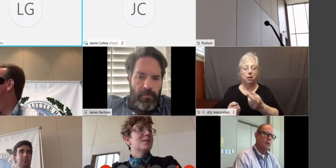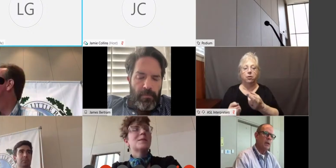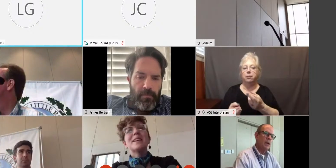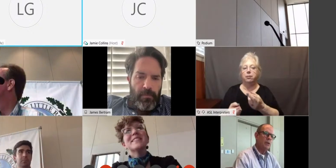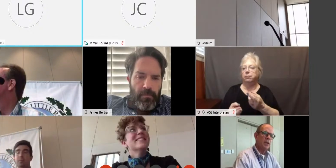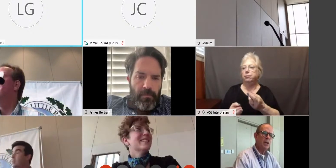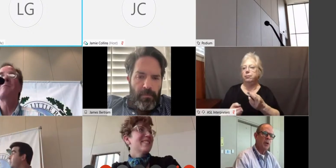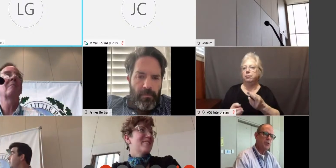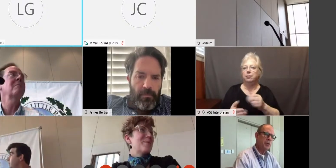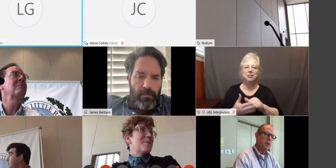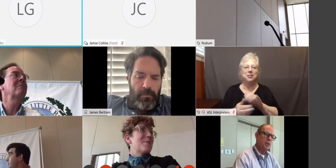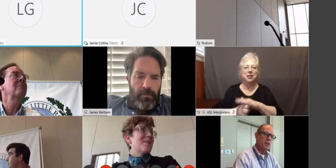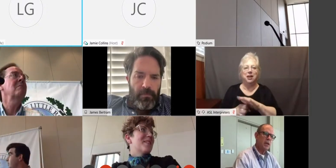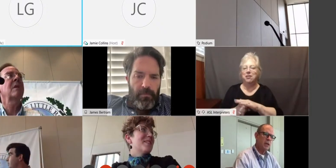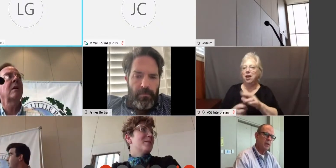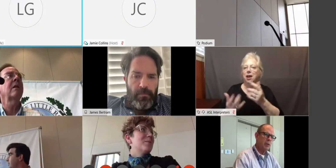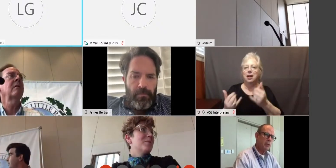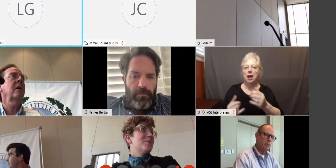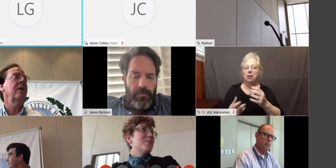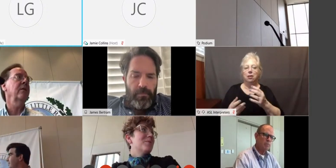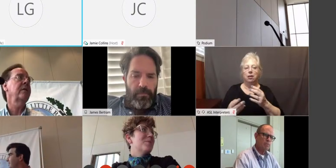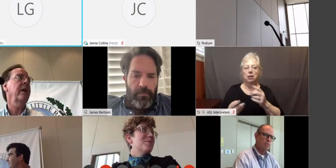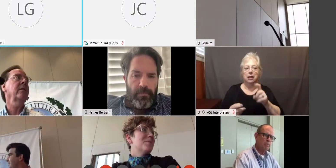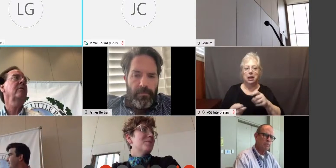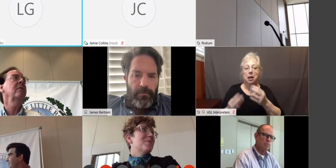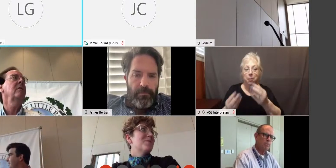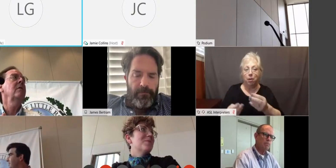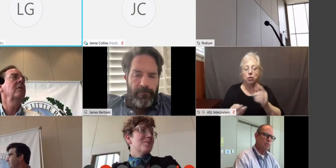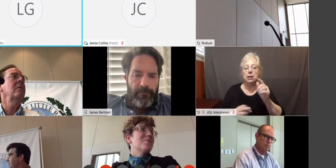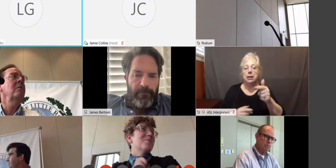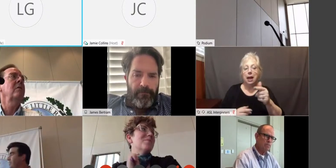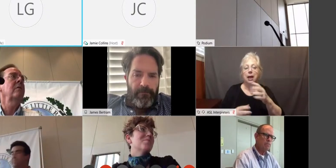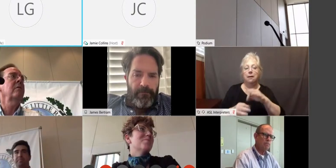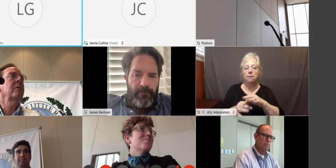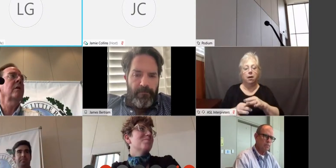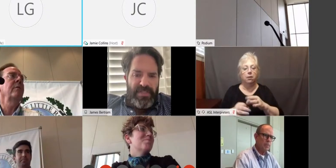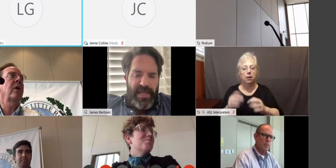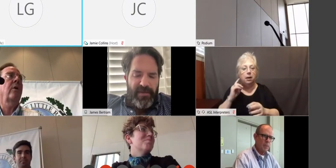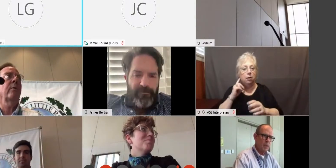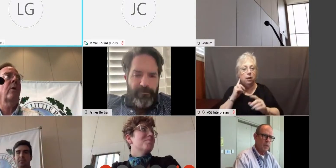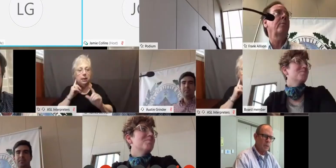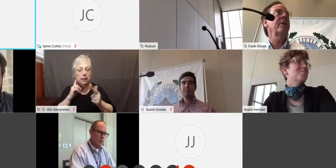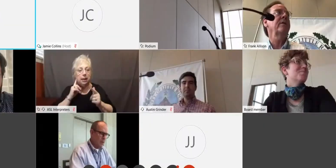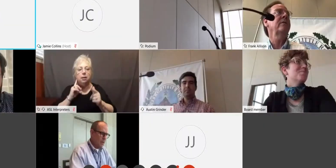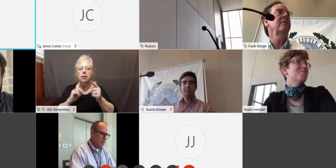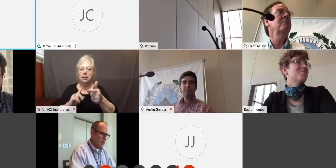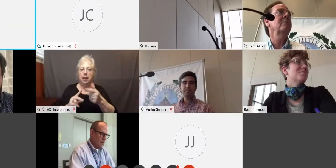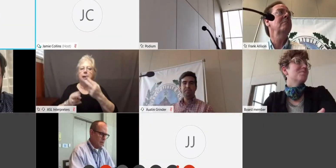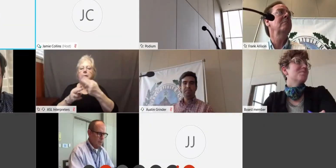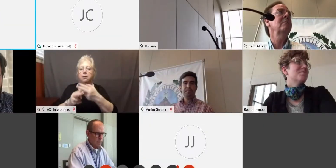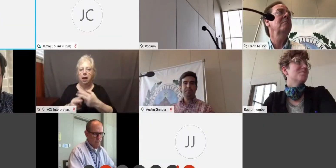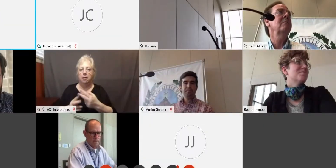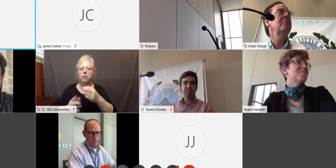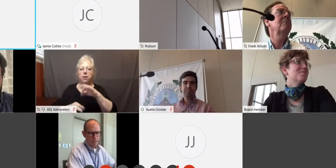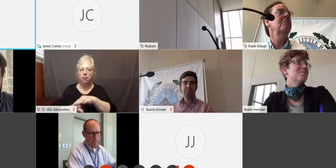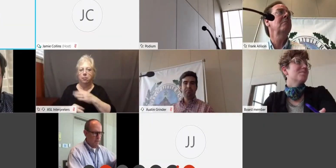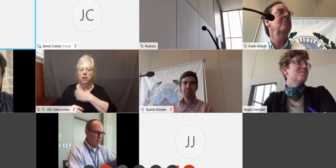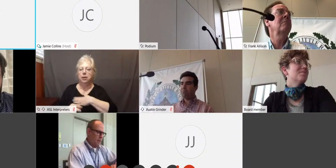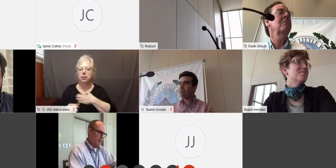And now Second. you need a motion and a second and a vote. Here a second. Call Second. the roll, please.